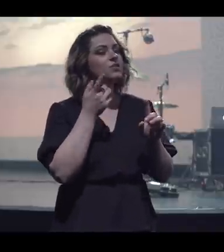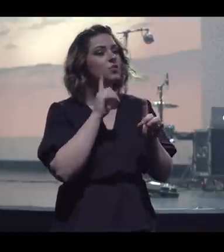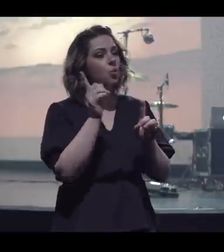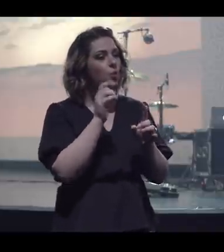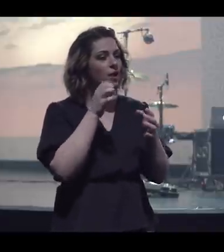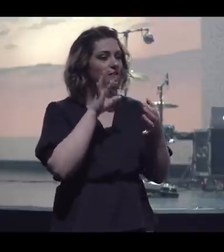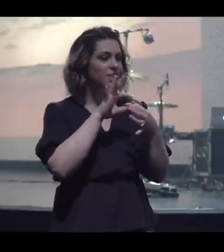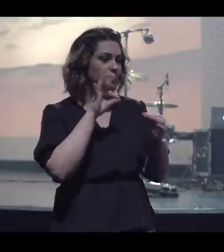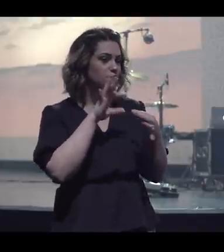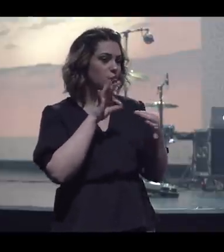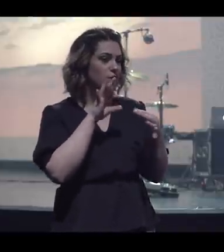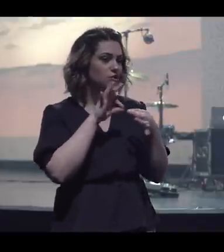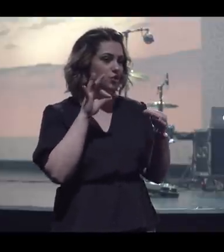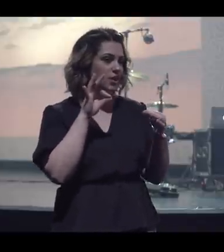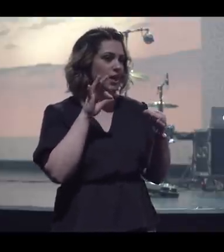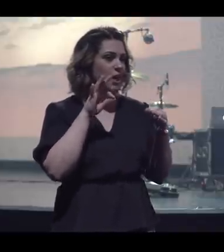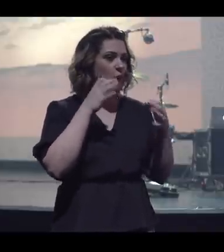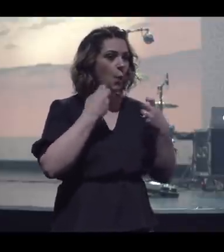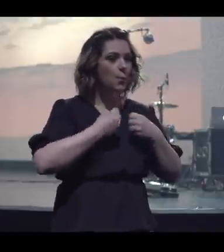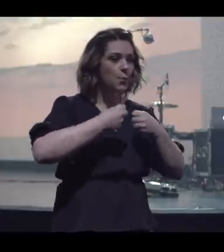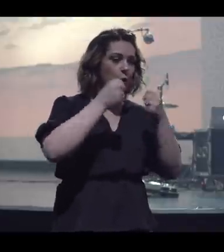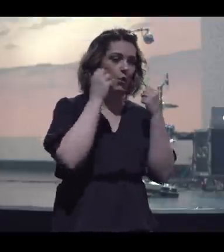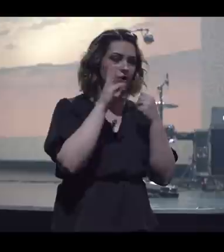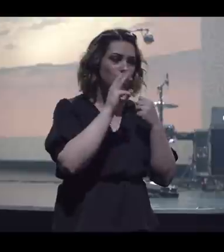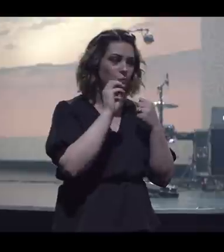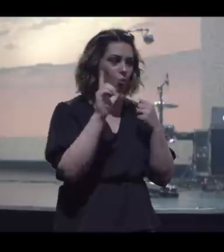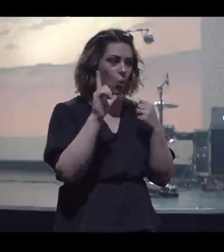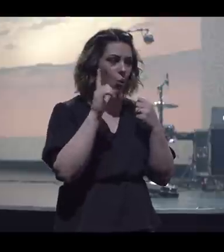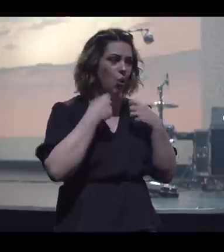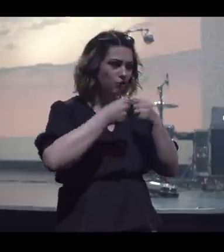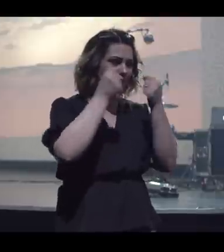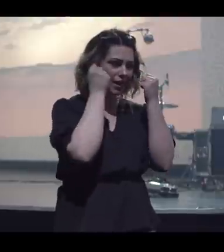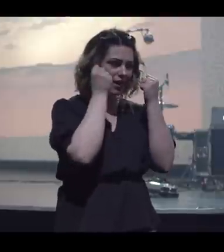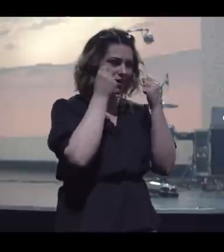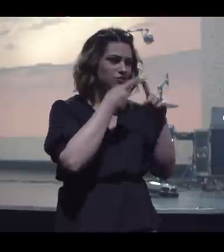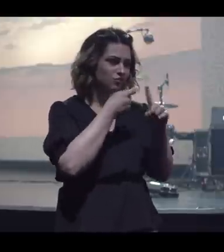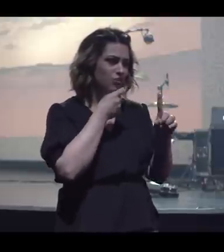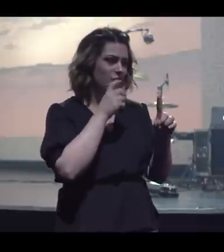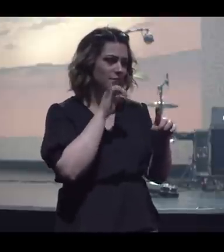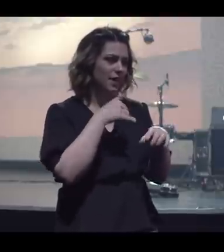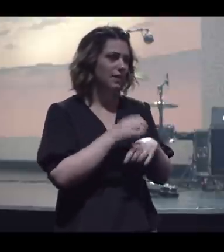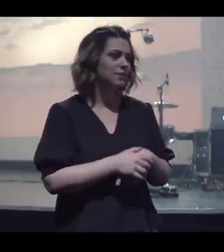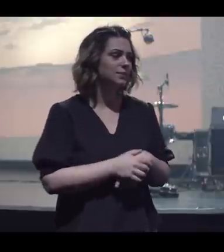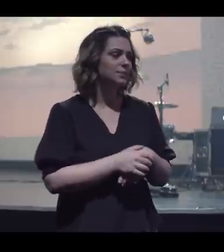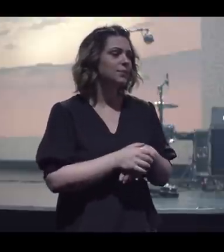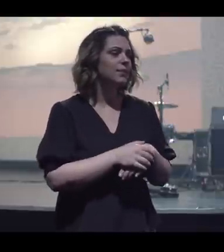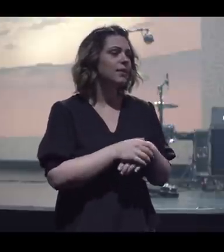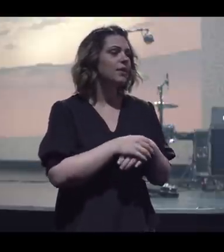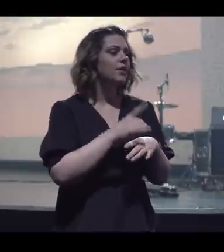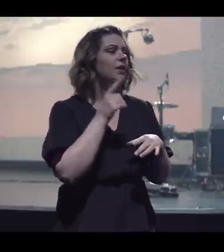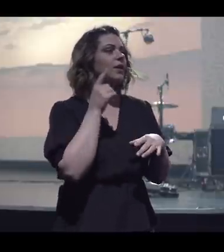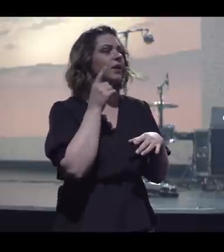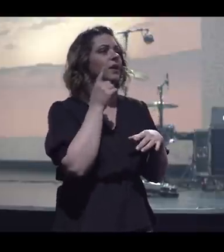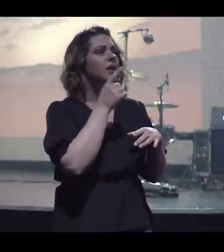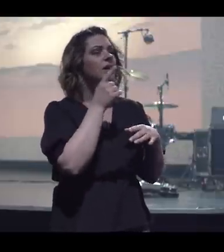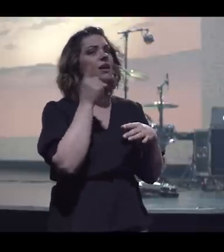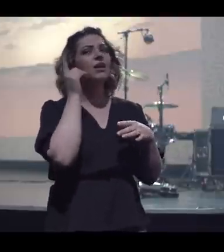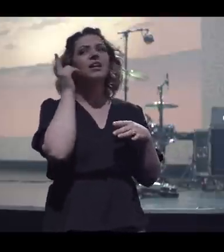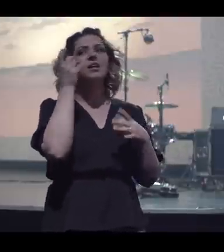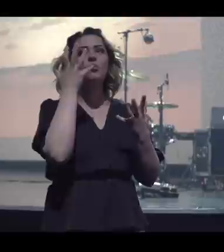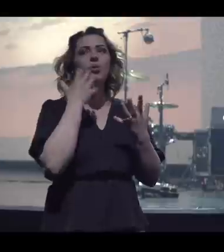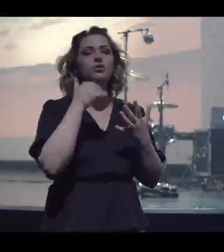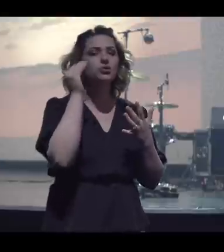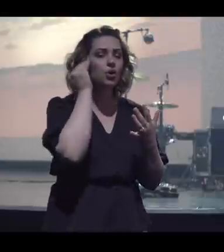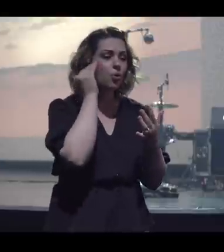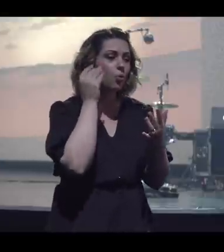God wants to know you. He wants to see you. He wants to know what is hurting you so that he, as a good